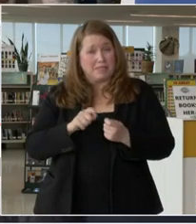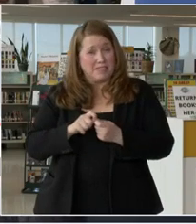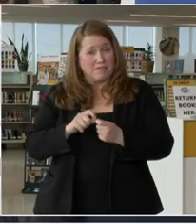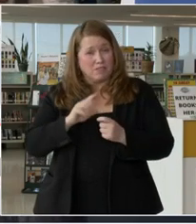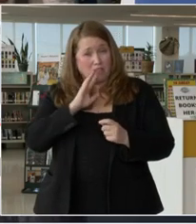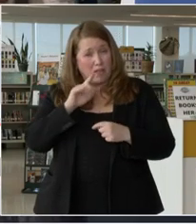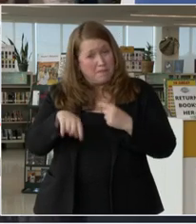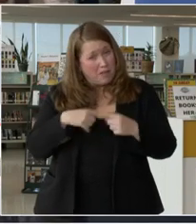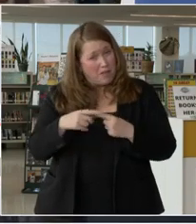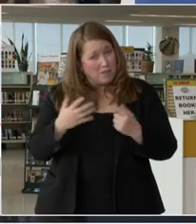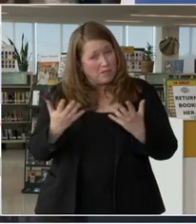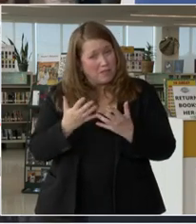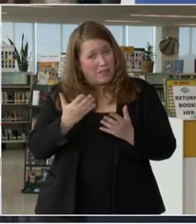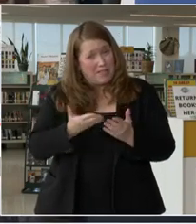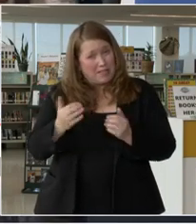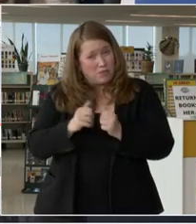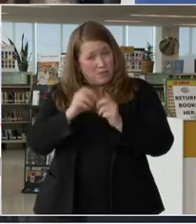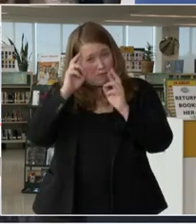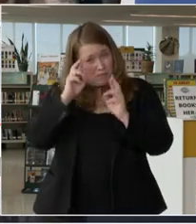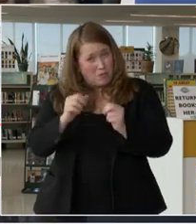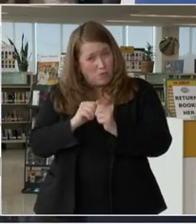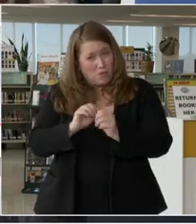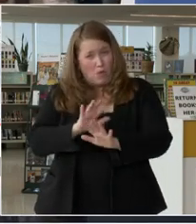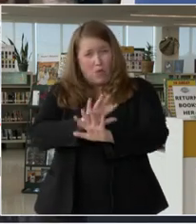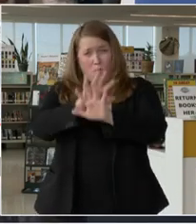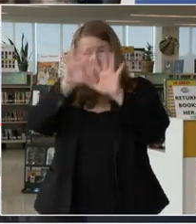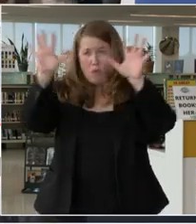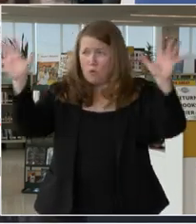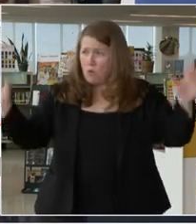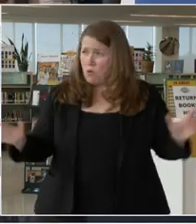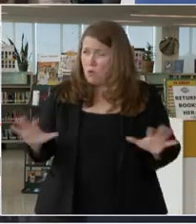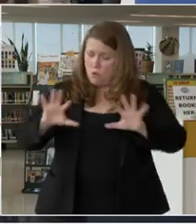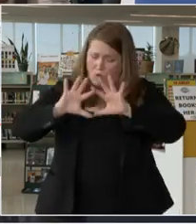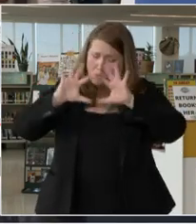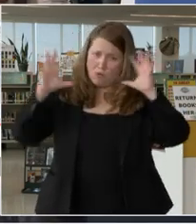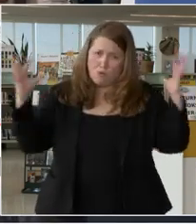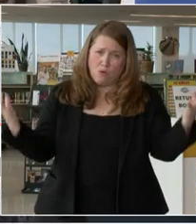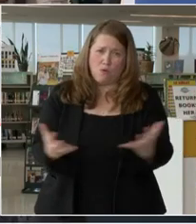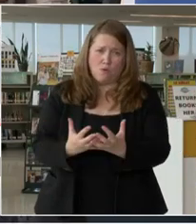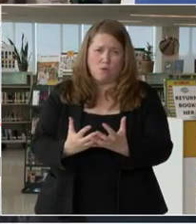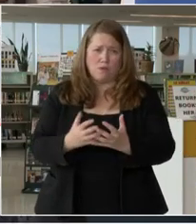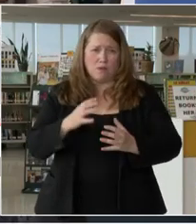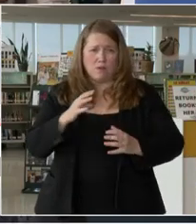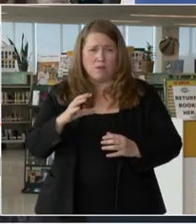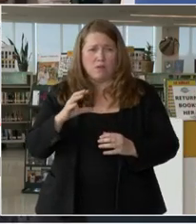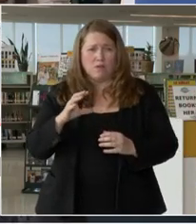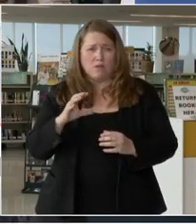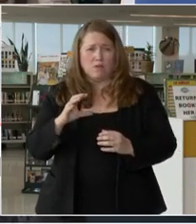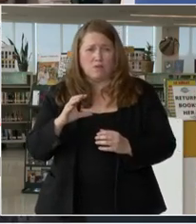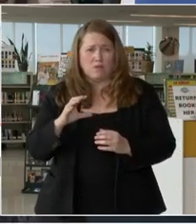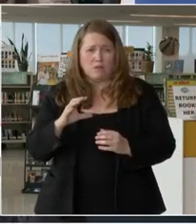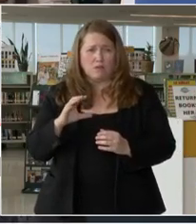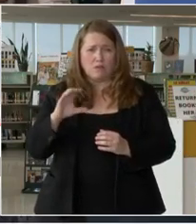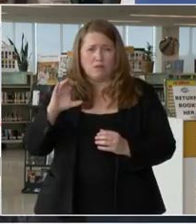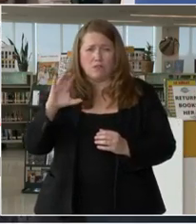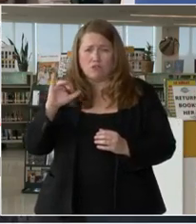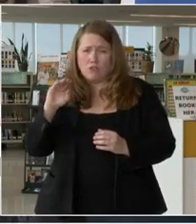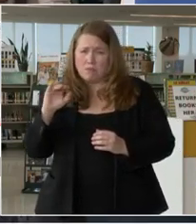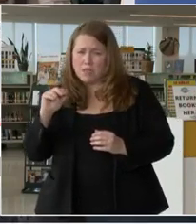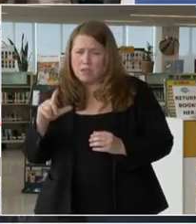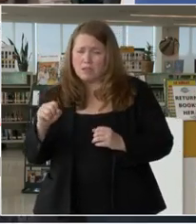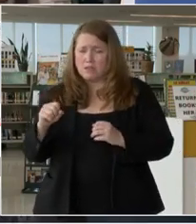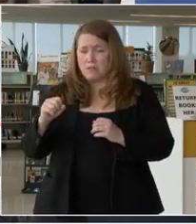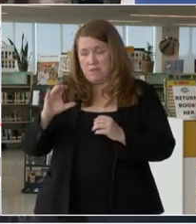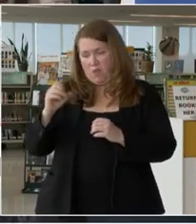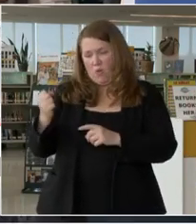talk about these things with respect to holding violent criminals accountable, when I talk about, you know, some of the weaponry that we're seeing in the